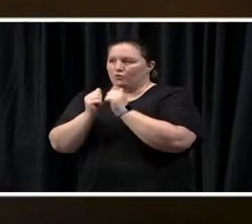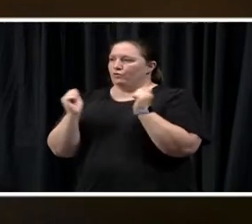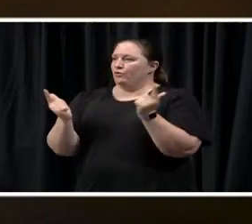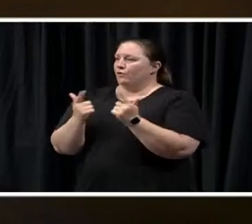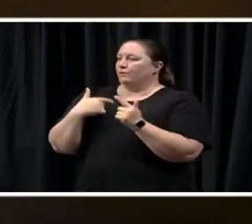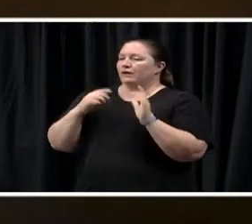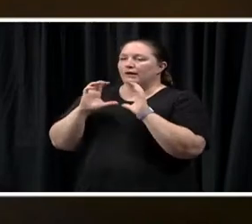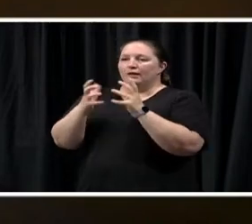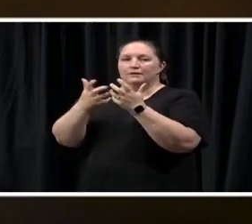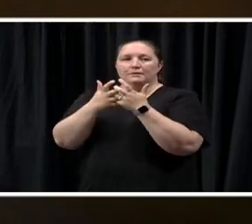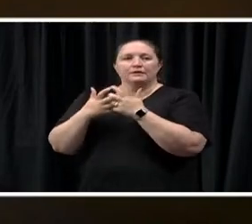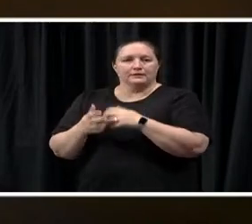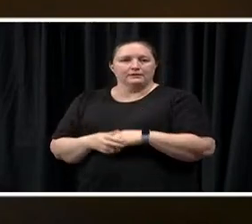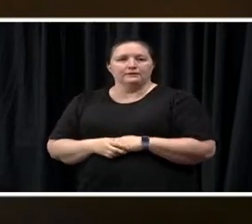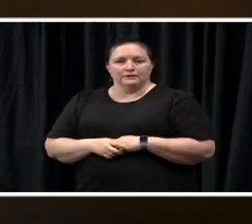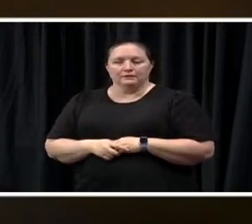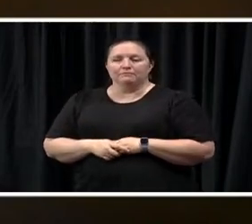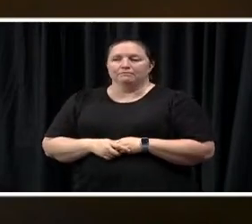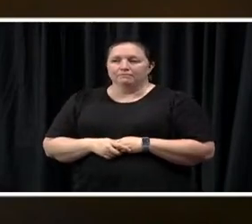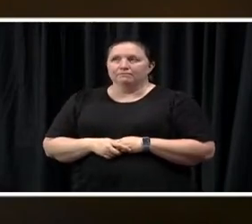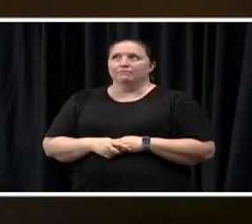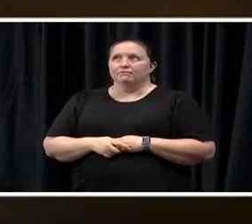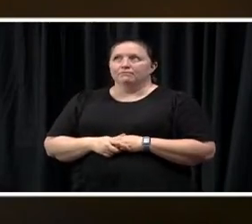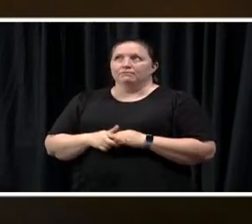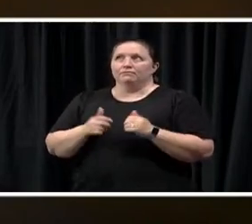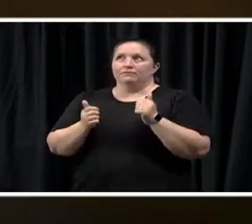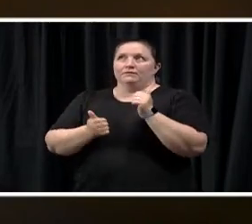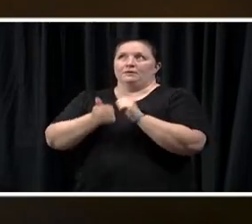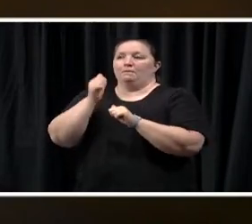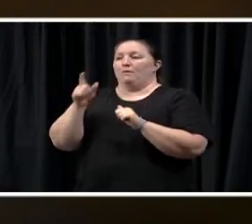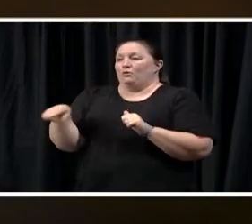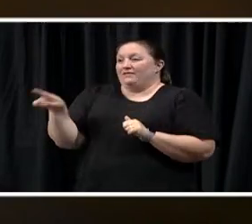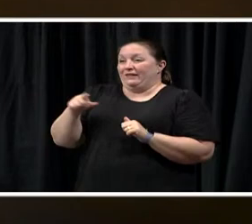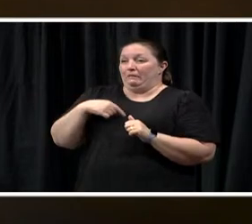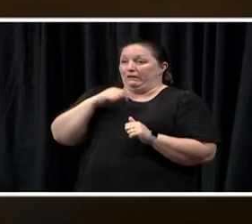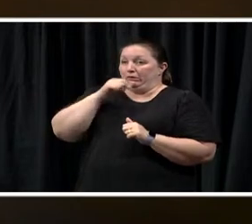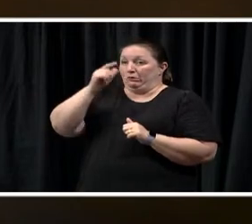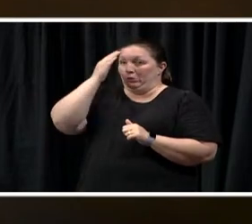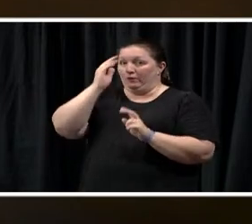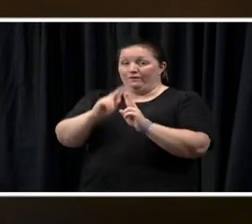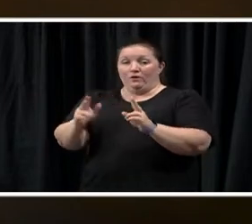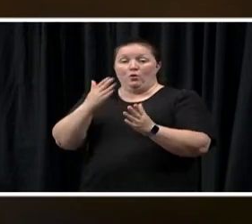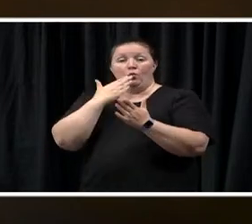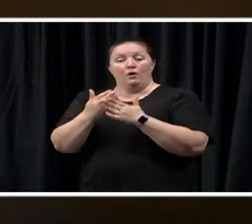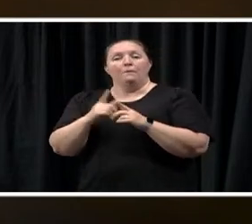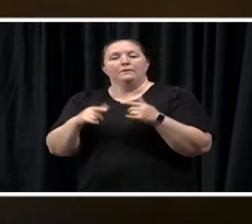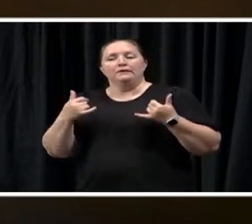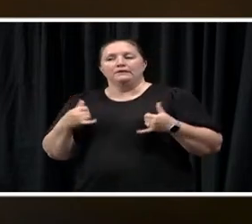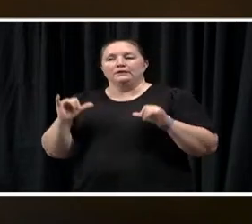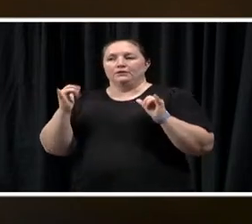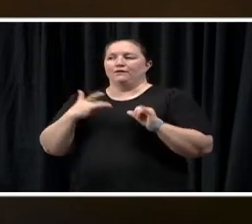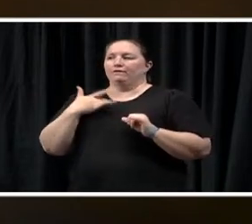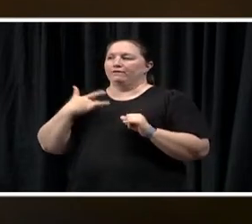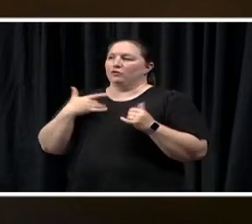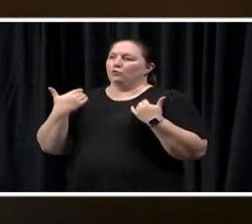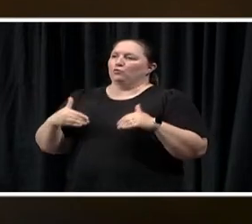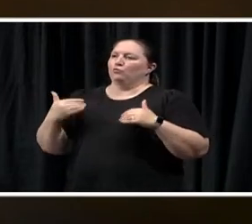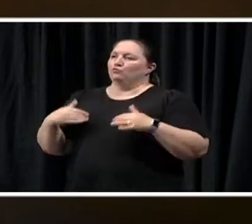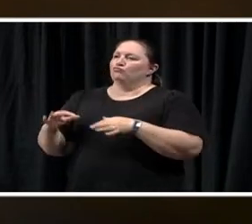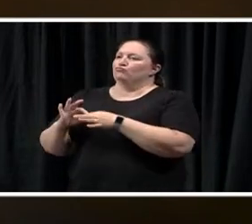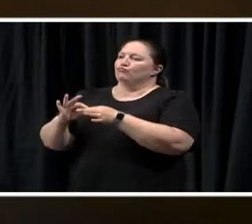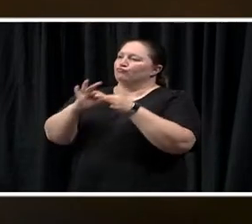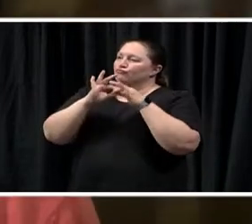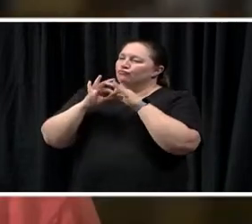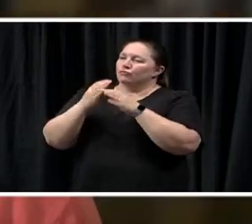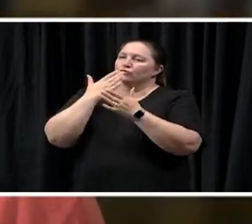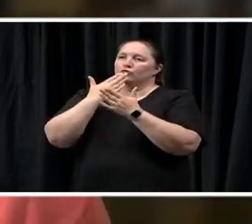my classmen, even though like most of them don't really know that well, but you know, it still felt like we all shared that